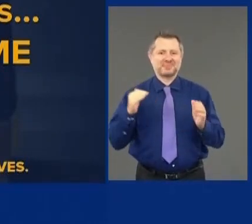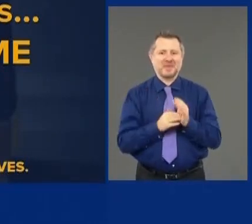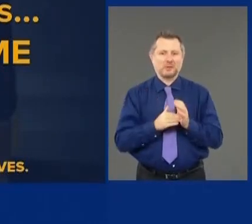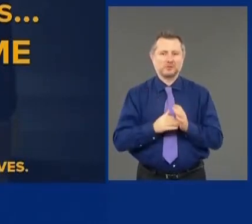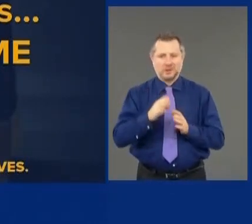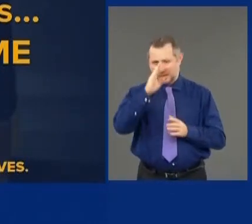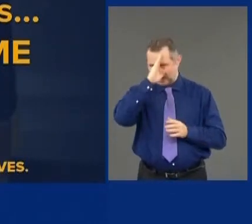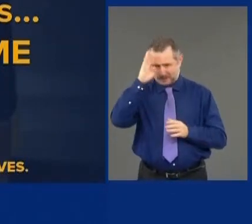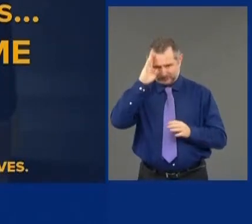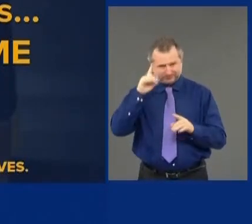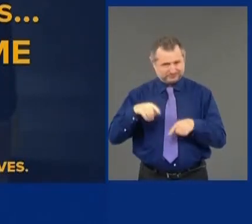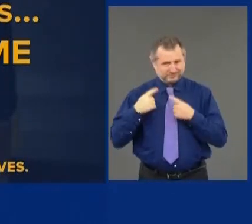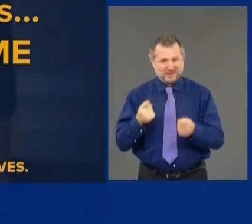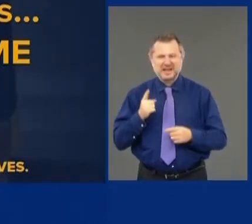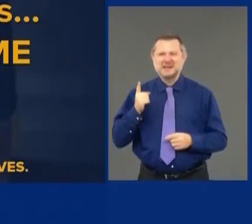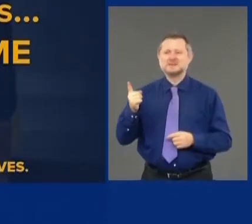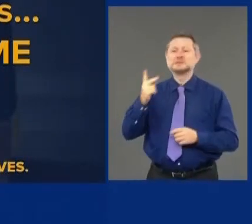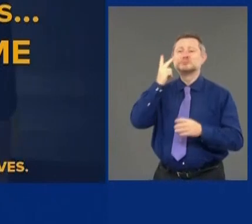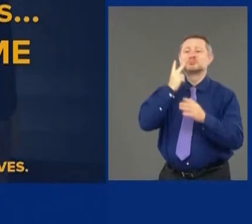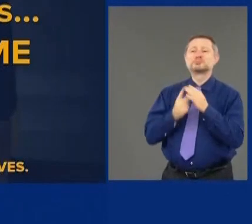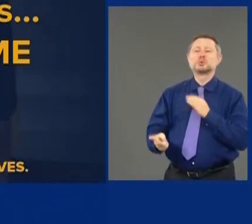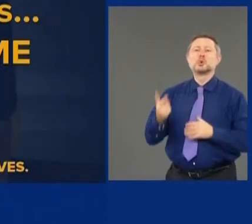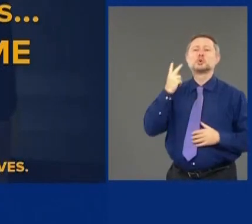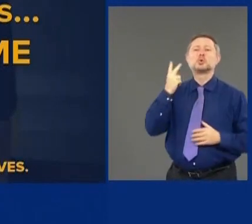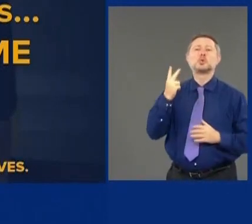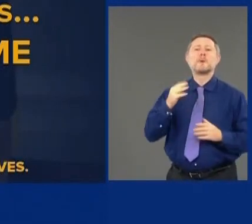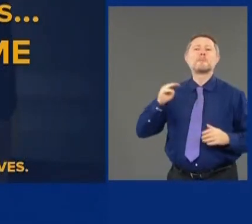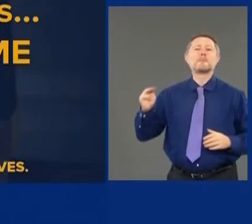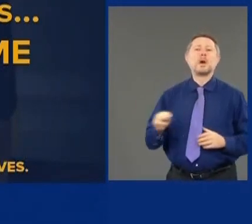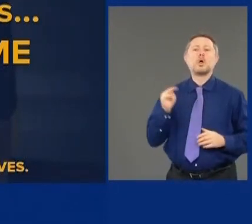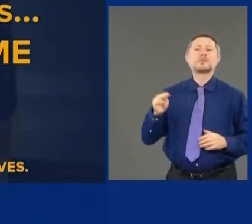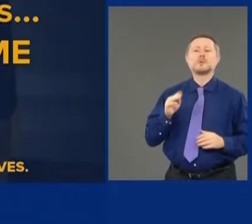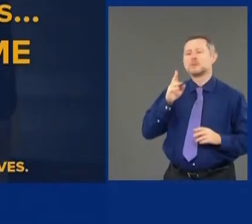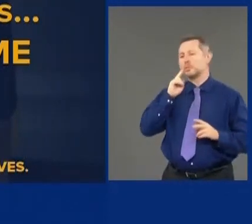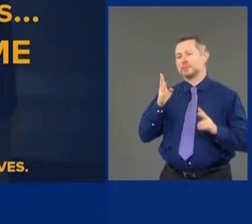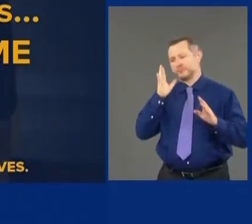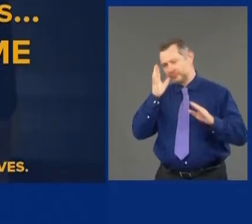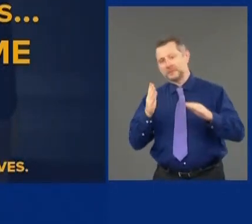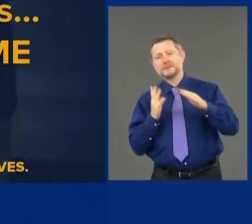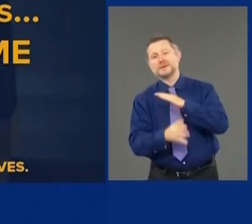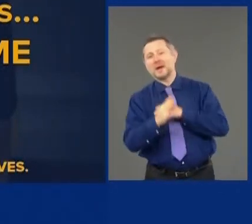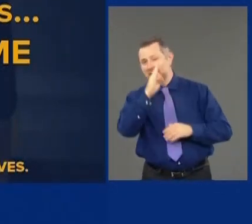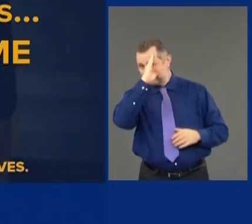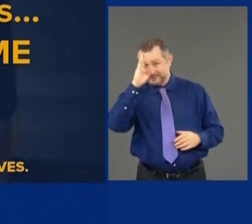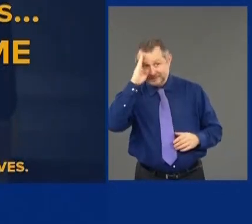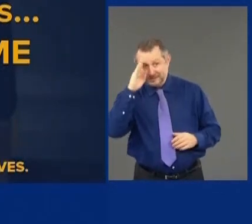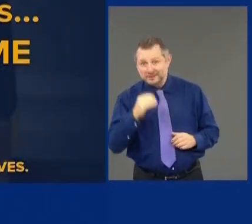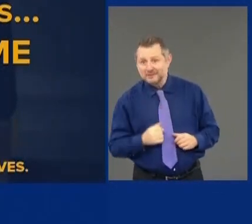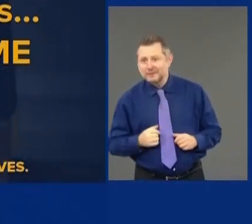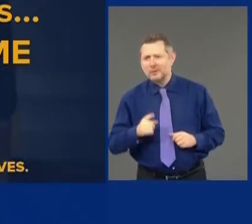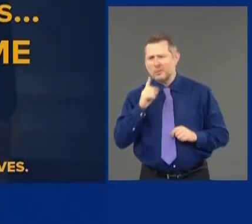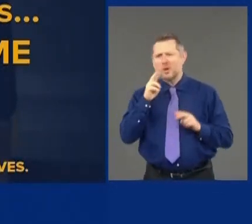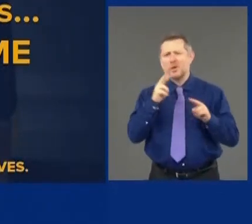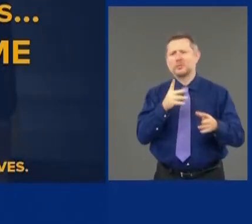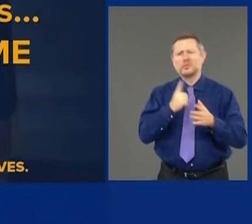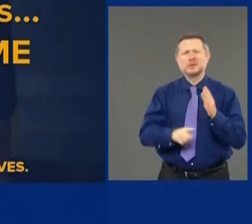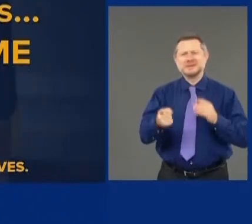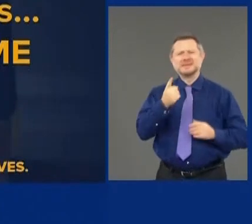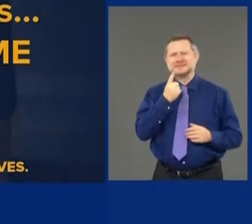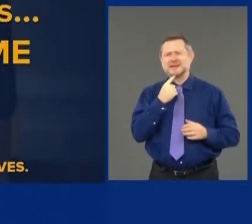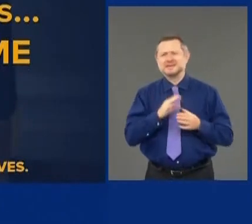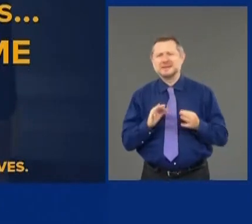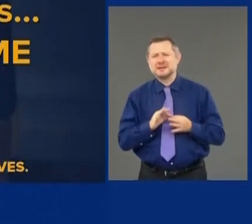said 2 million will require hospitalization. Look at what they were saying. The Peter